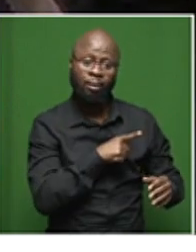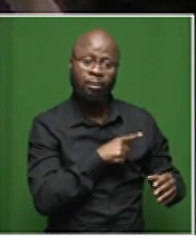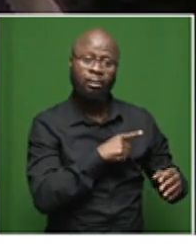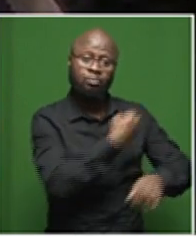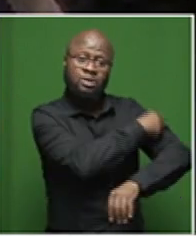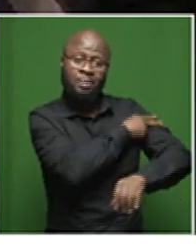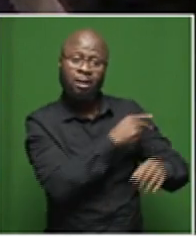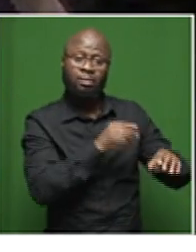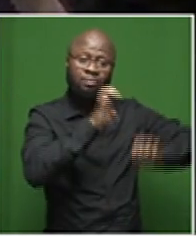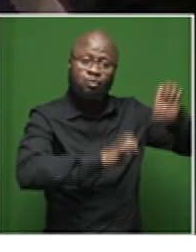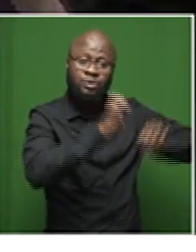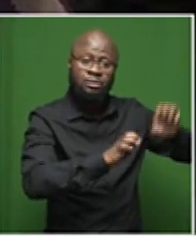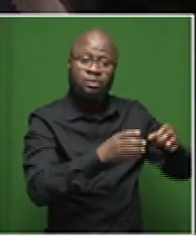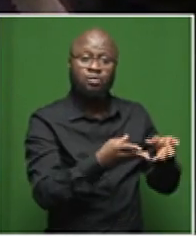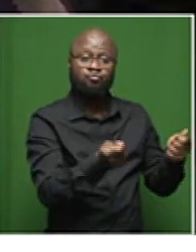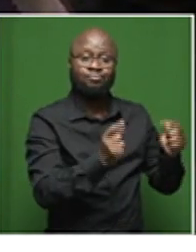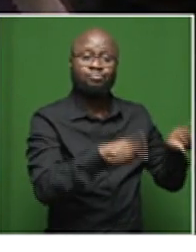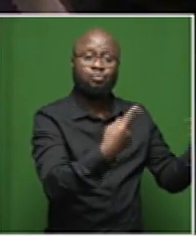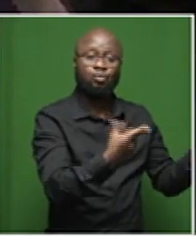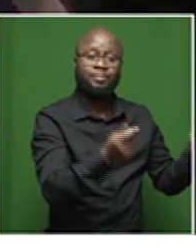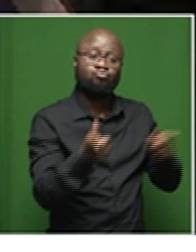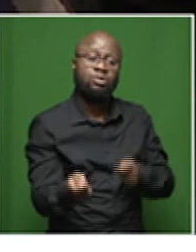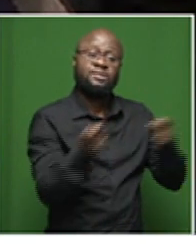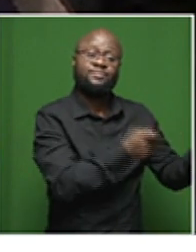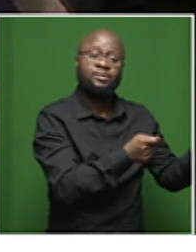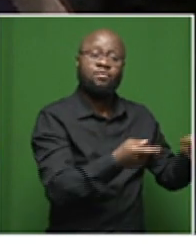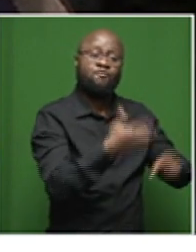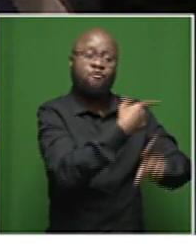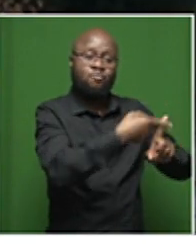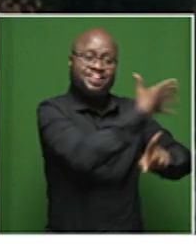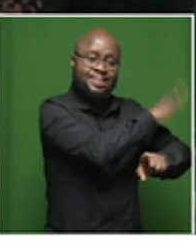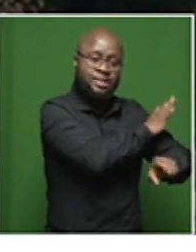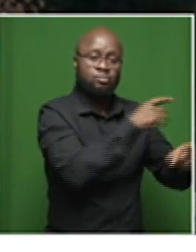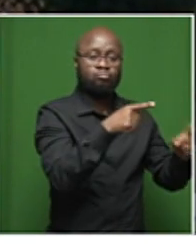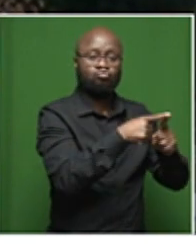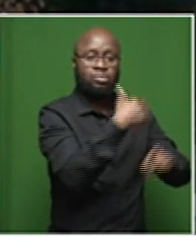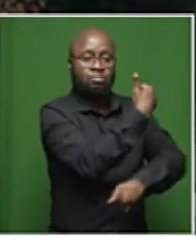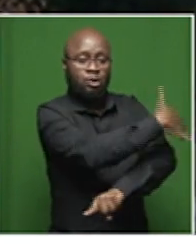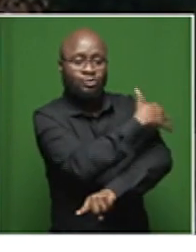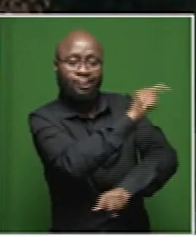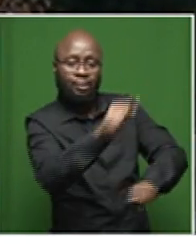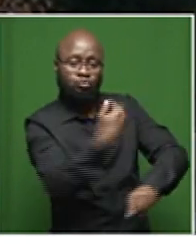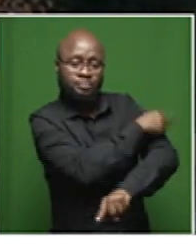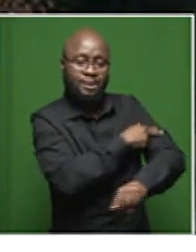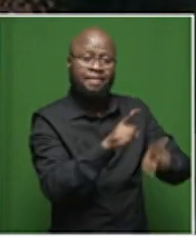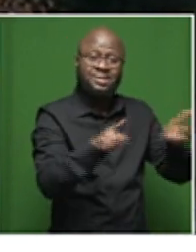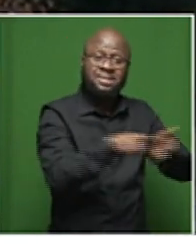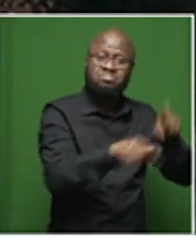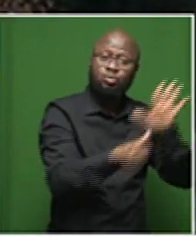hypertension, but they are being transferred from the clinics or the medical outpatients department to us. But it is very, very important